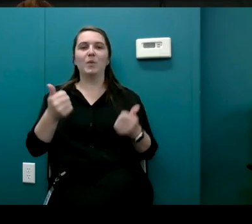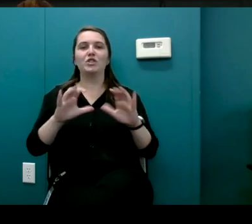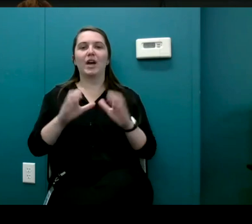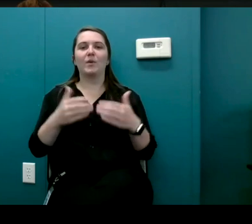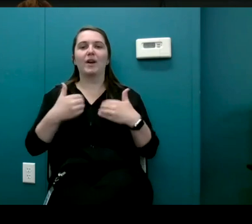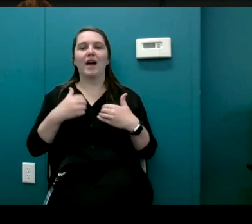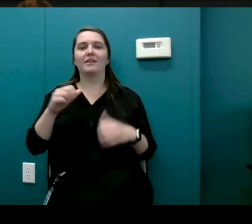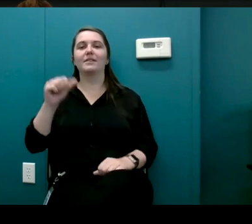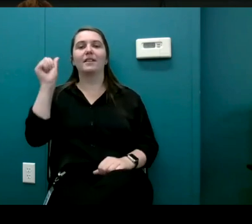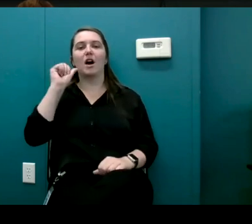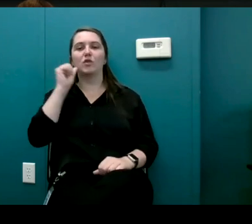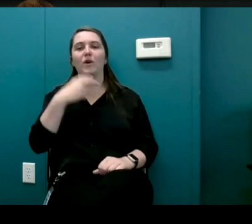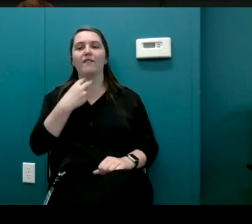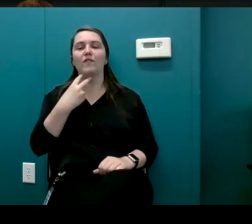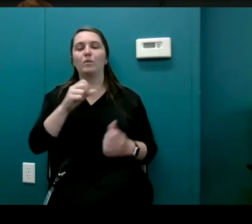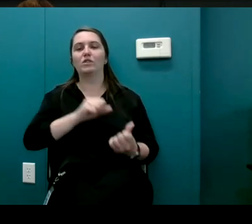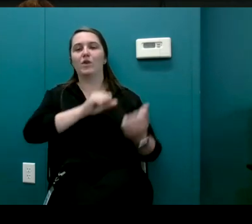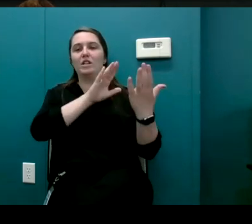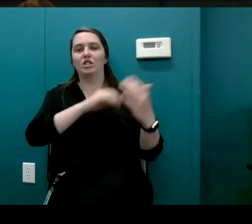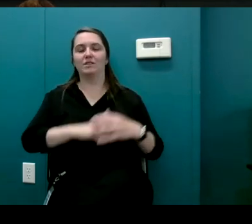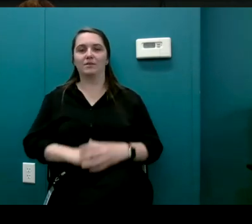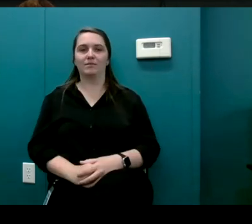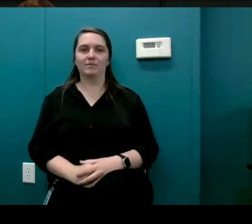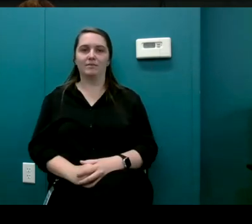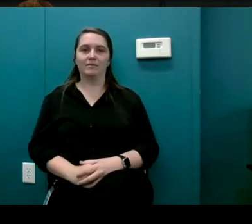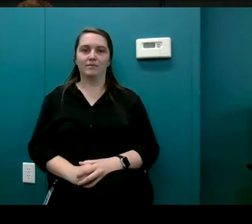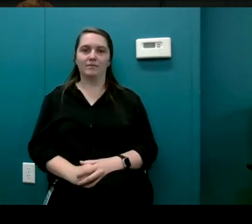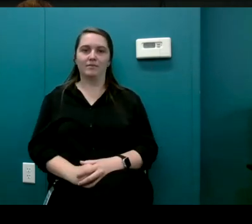Which category houses auditory verbal strategies?